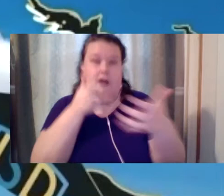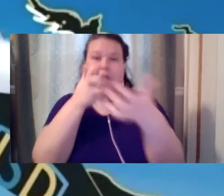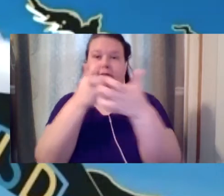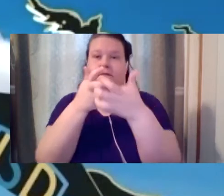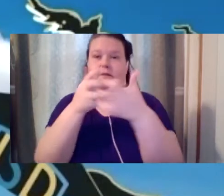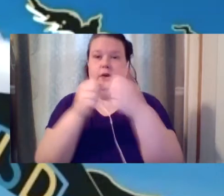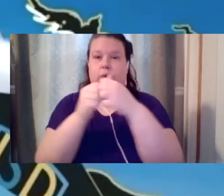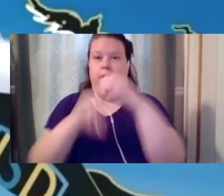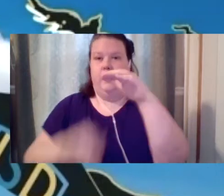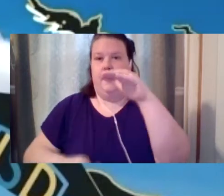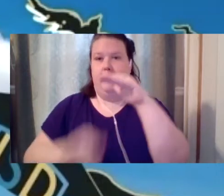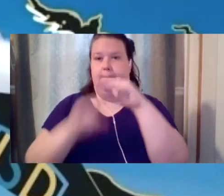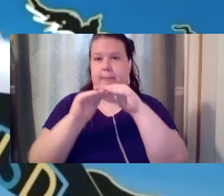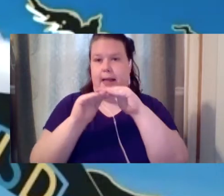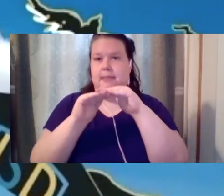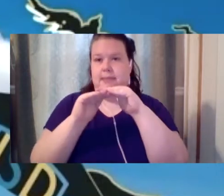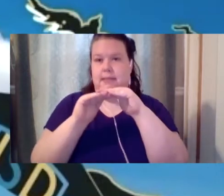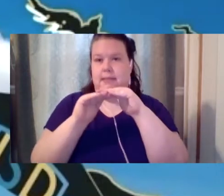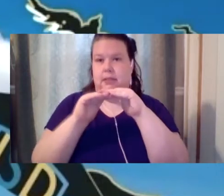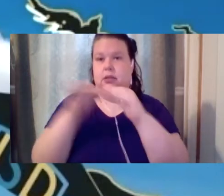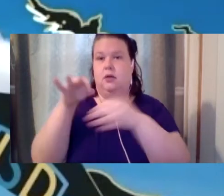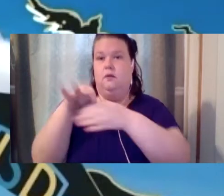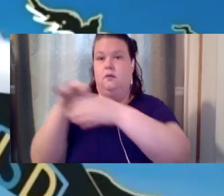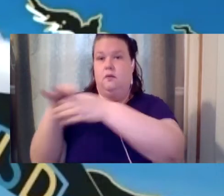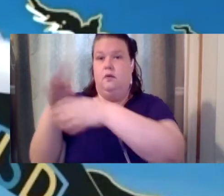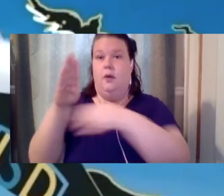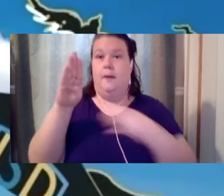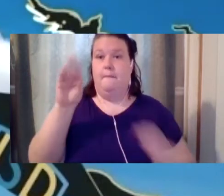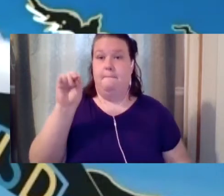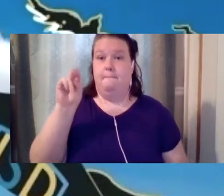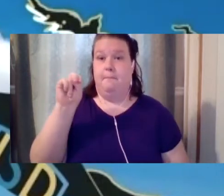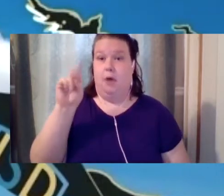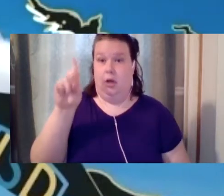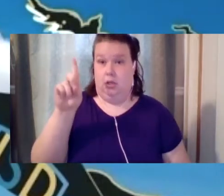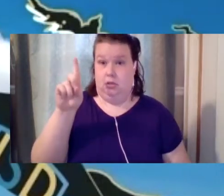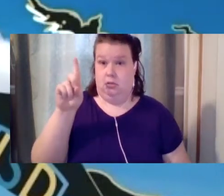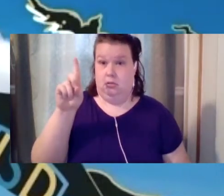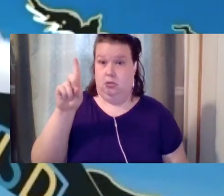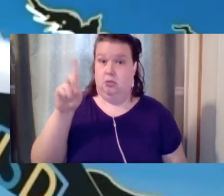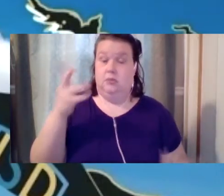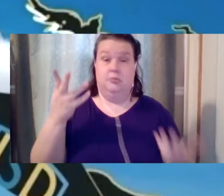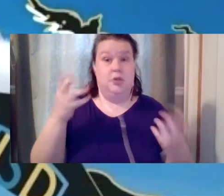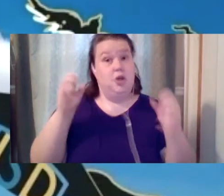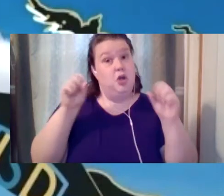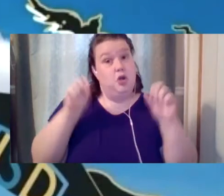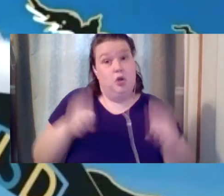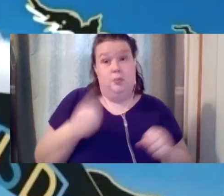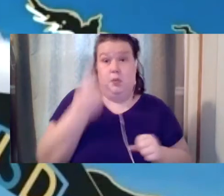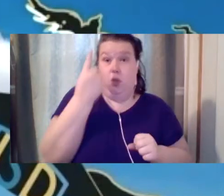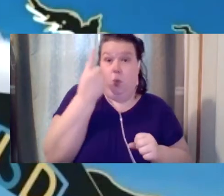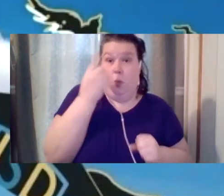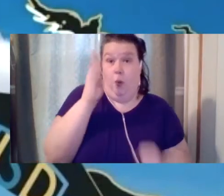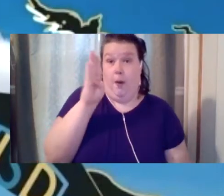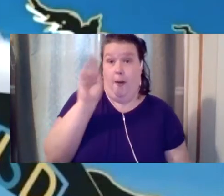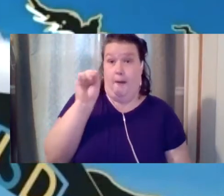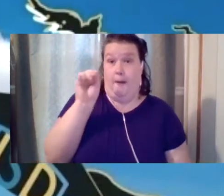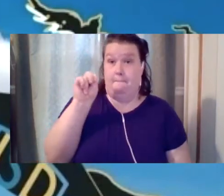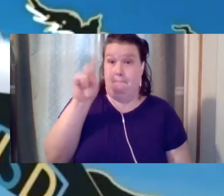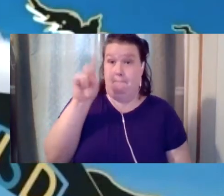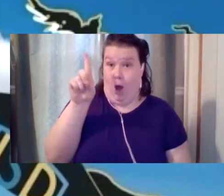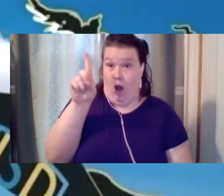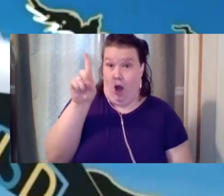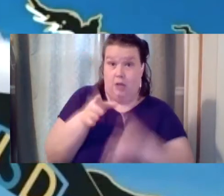that's, you know, one bond on the front end with, with broken down into, you know, three smaller